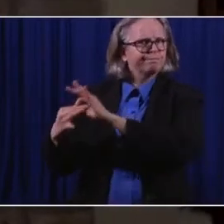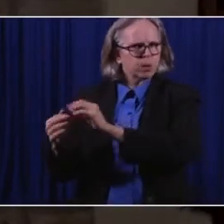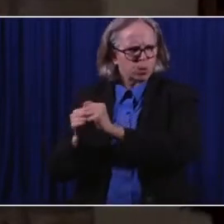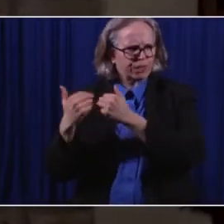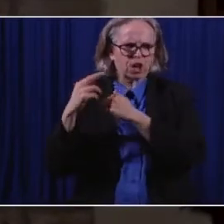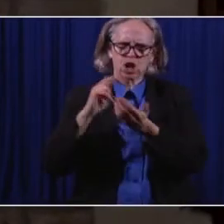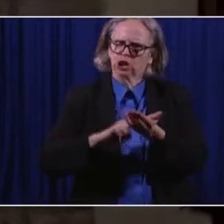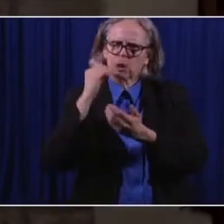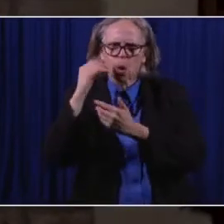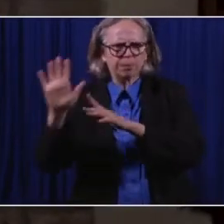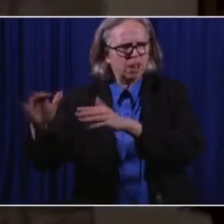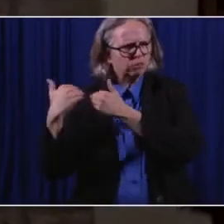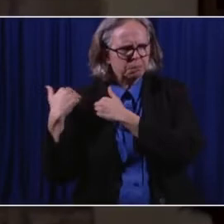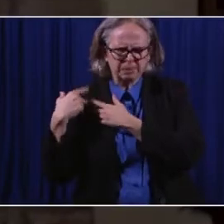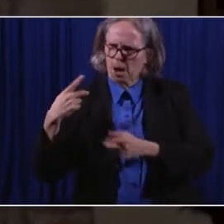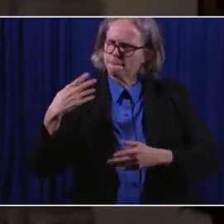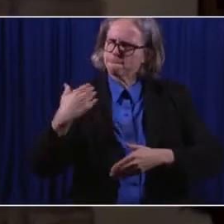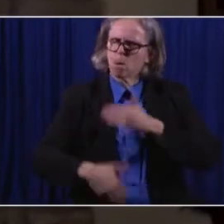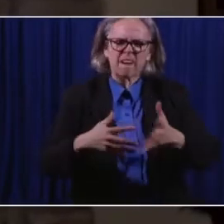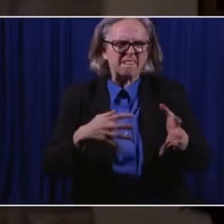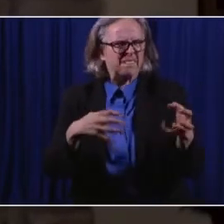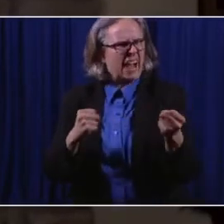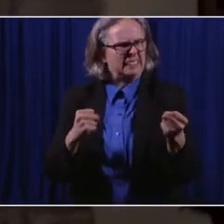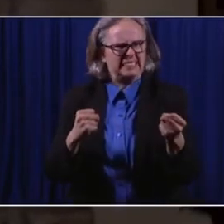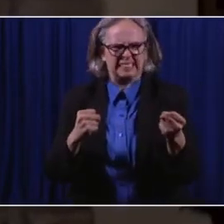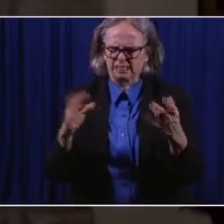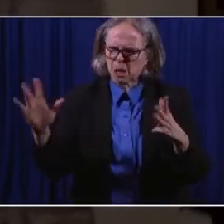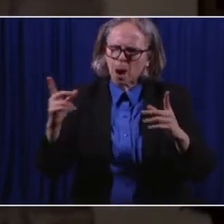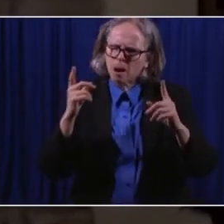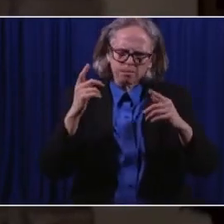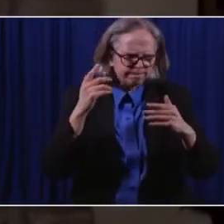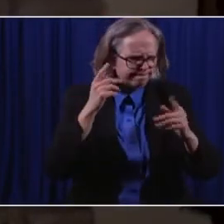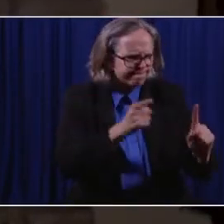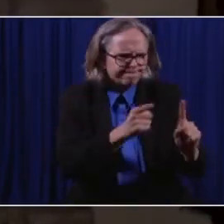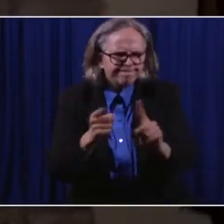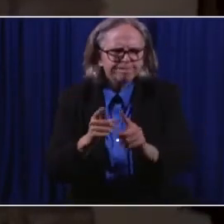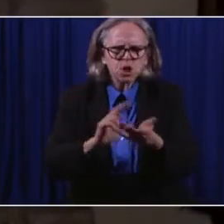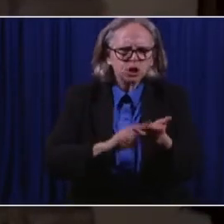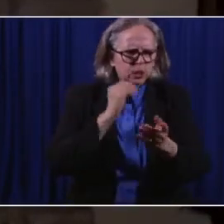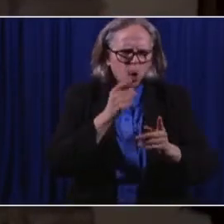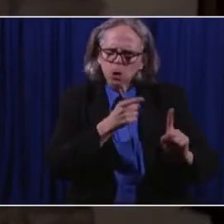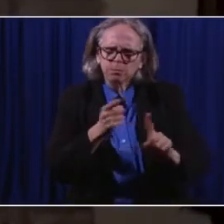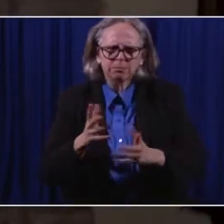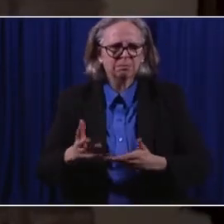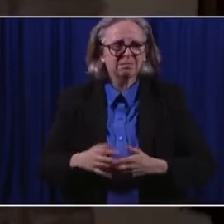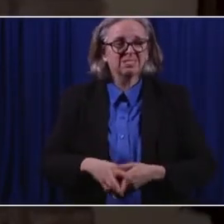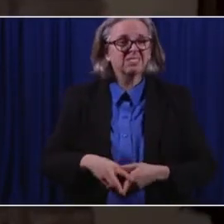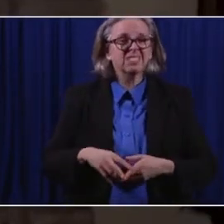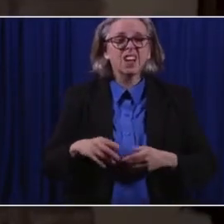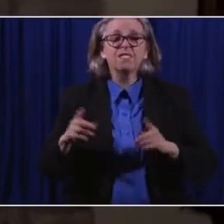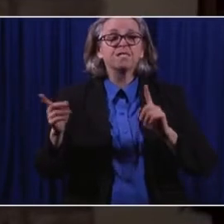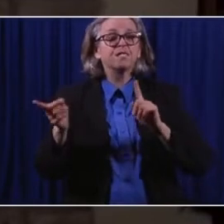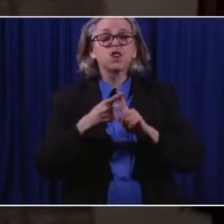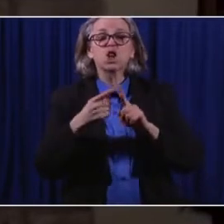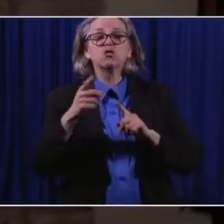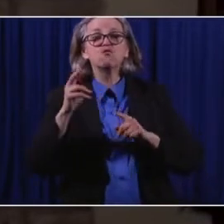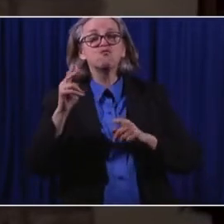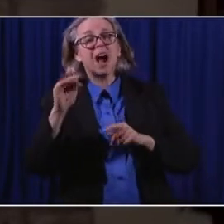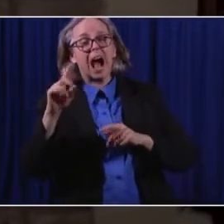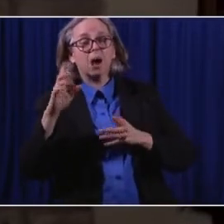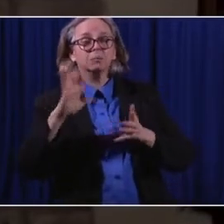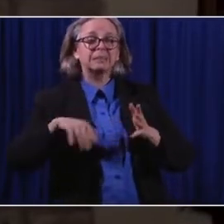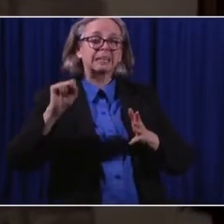moving. They're on track. They're right on track. They told us that they would get this done the first round in 3 to 4 weeks, and we believe that they're